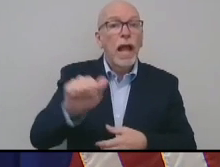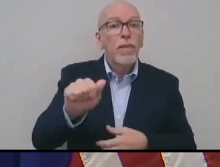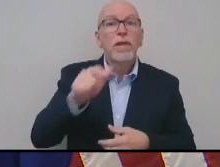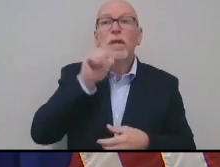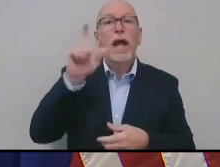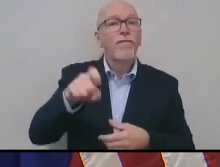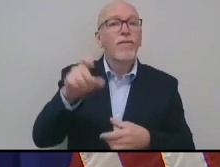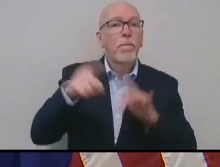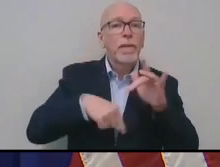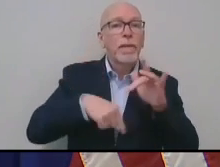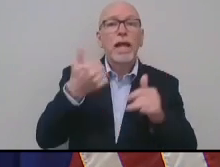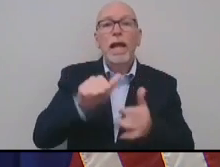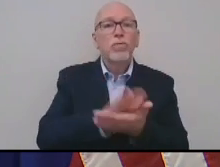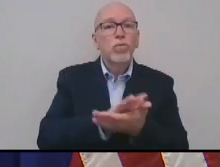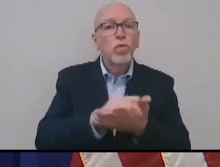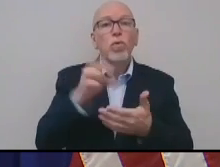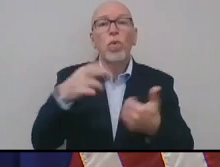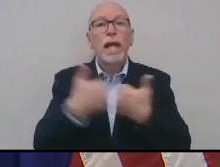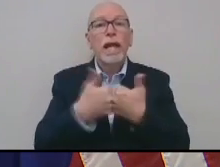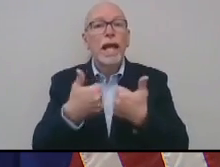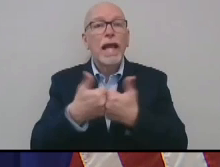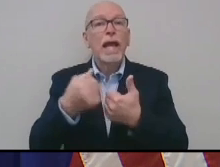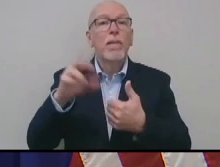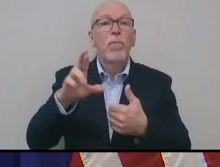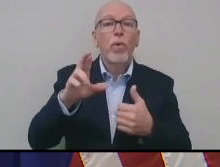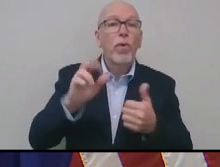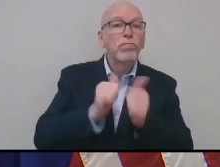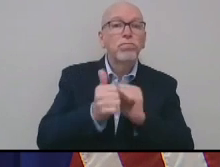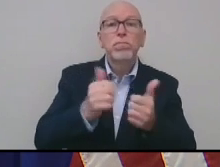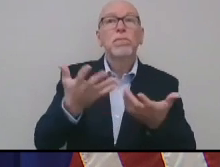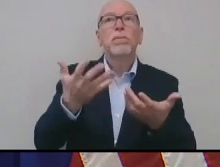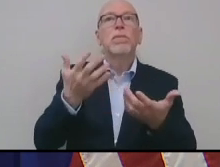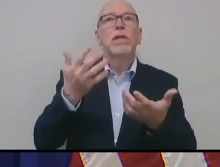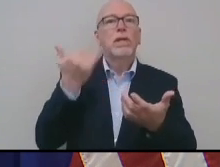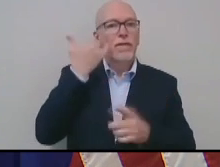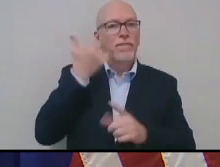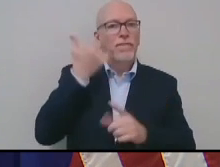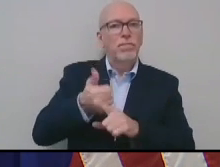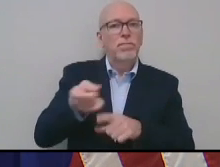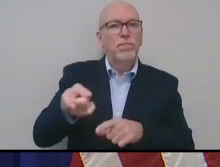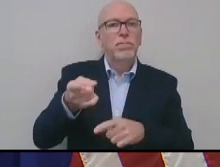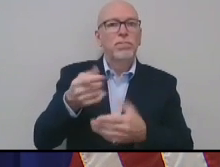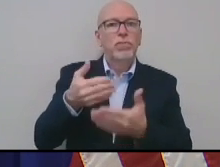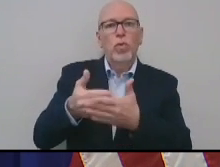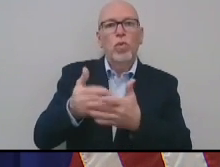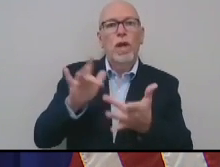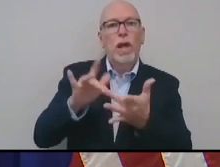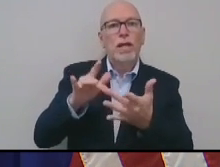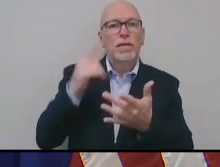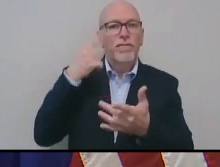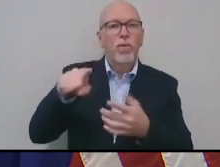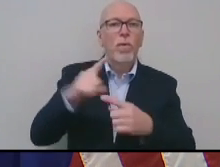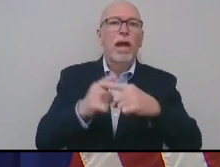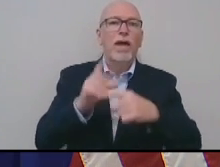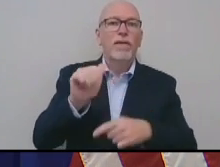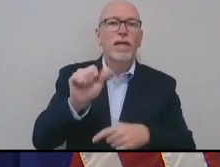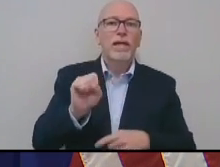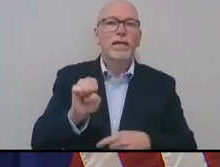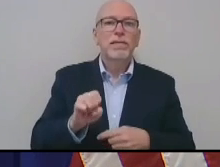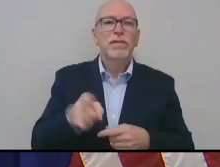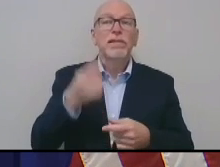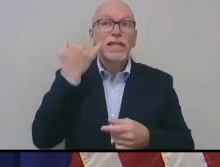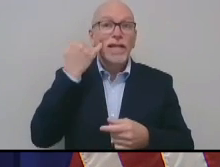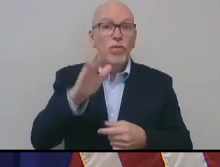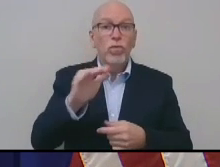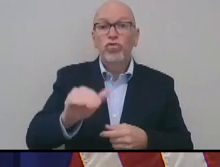games or school if he or she is listed as a close contact contact to a positive case, so long as your child